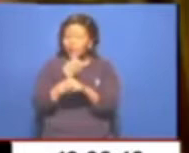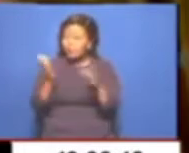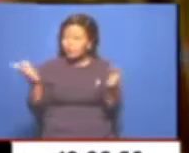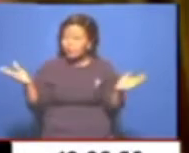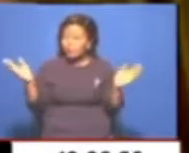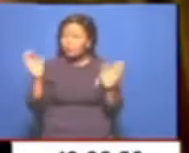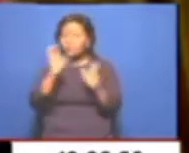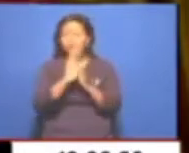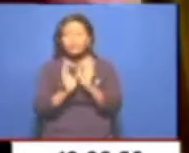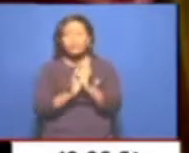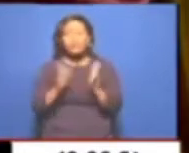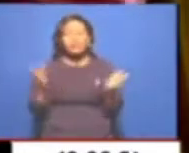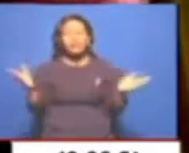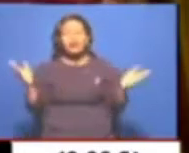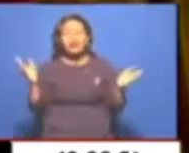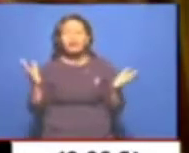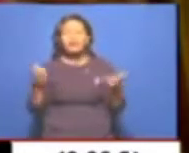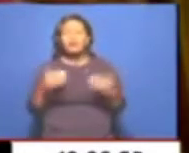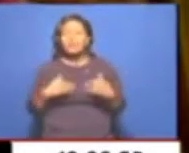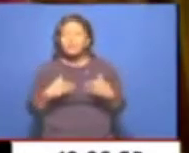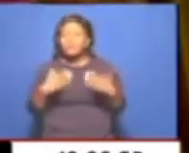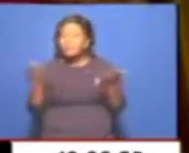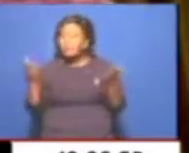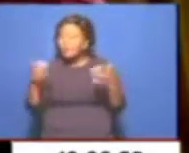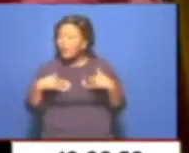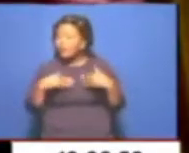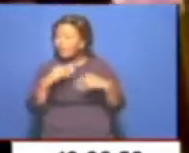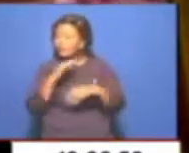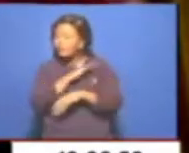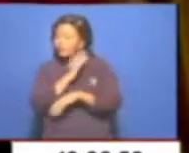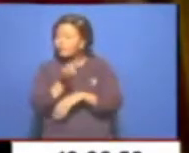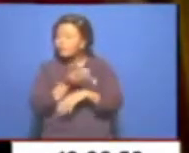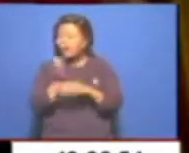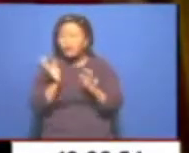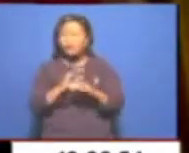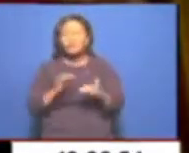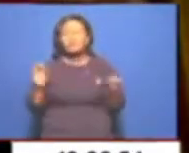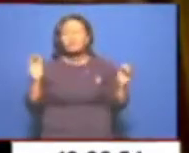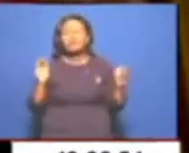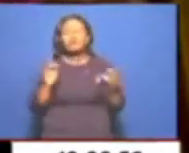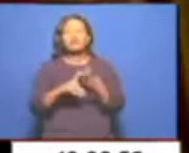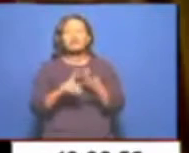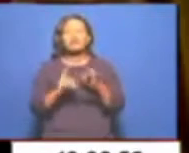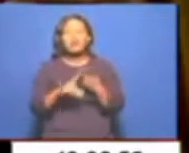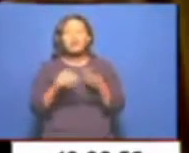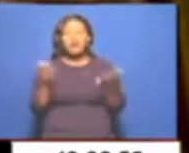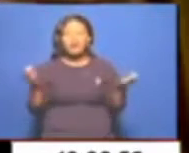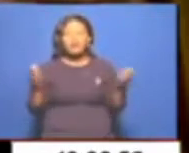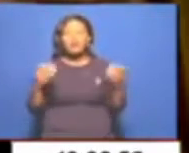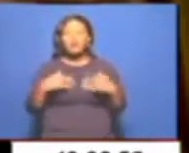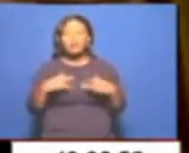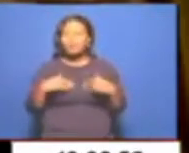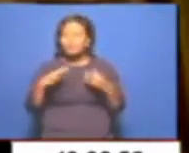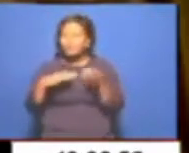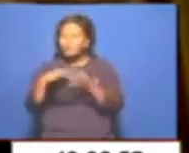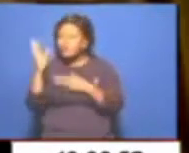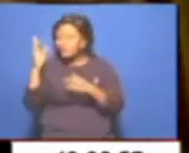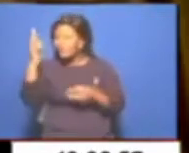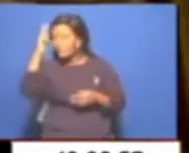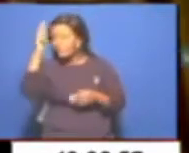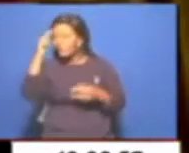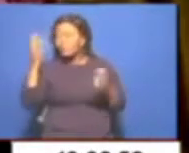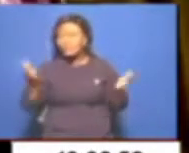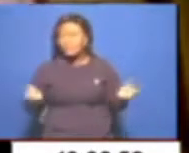cannot. In fact, you have no power to enhance his immunity. I know they've given us very wonderful reasons,